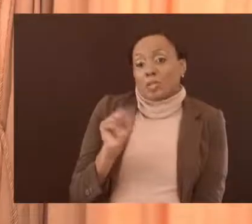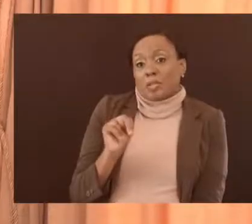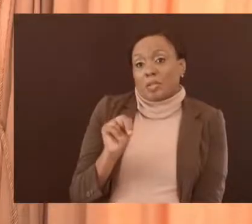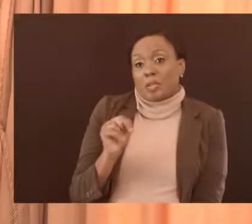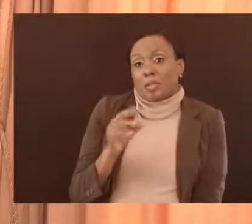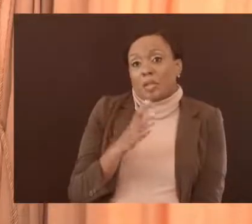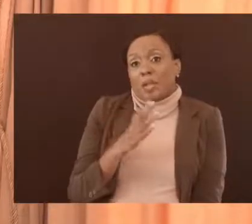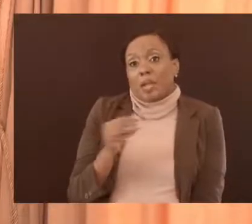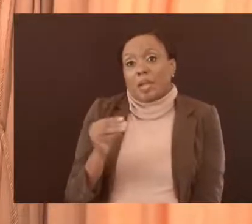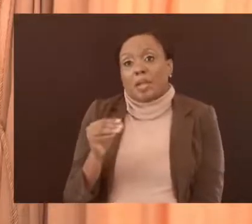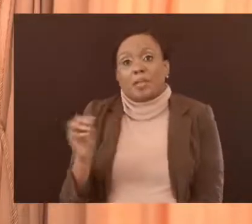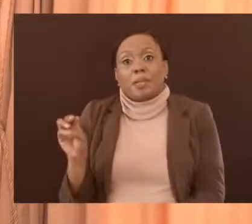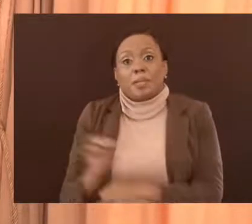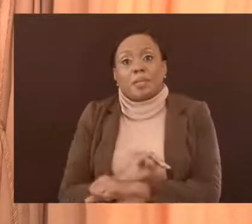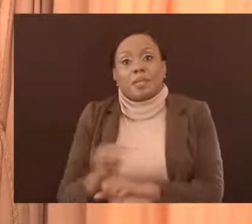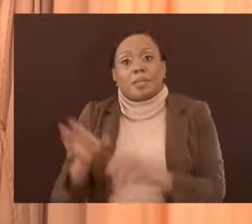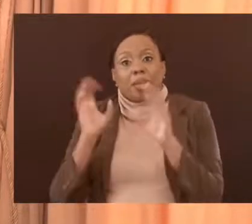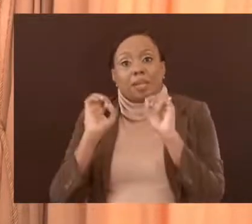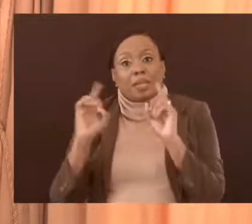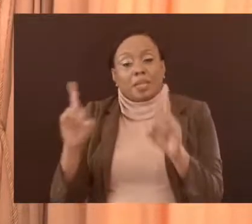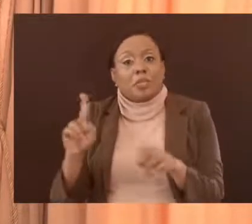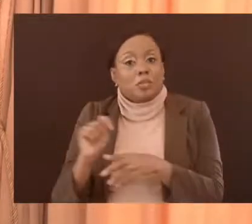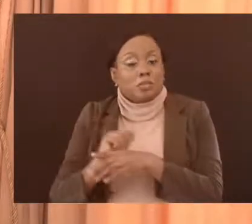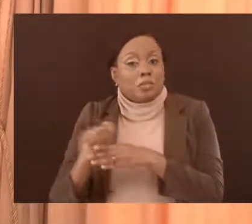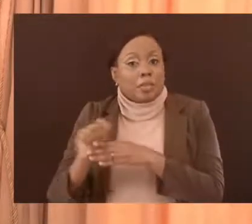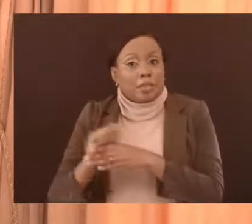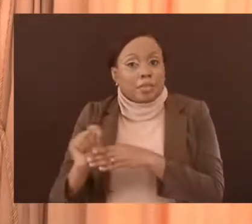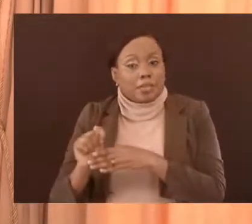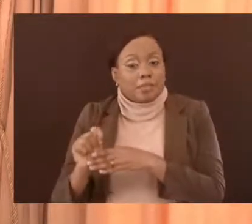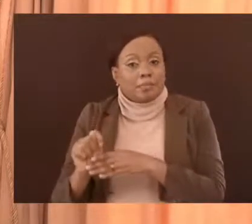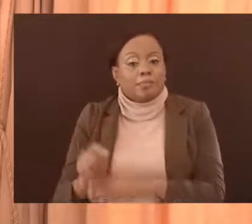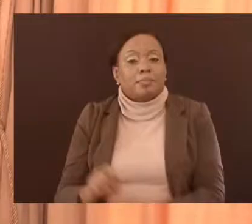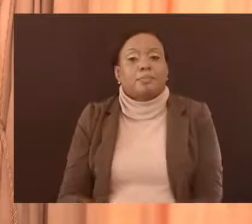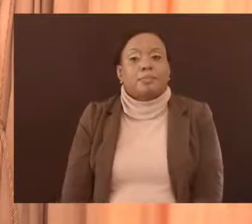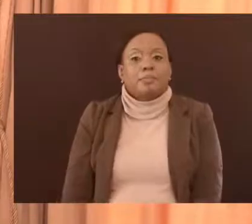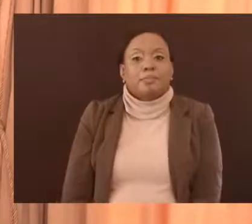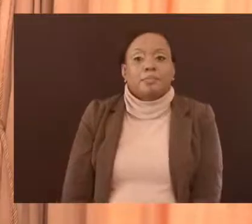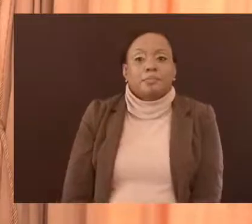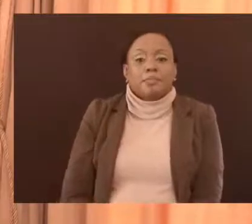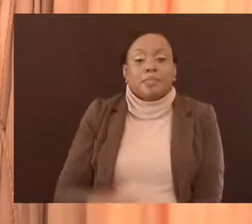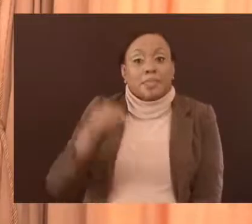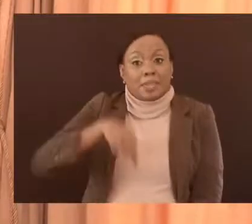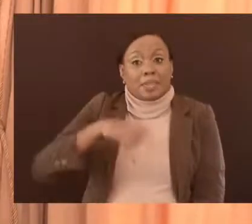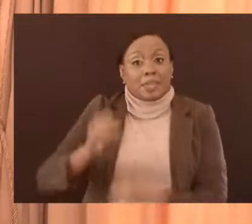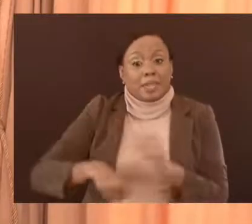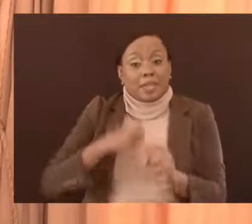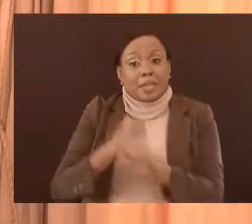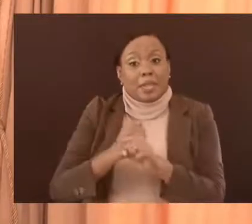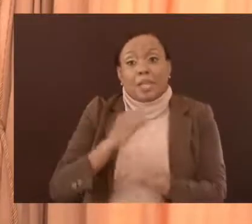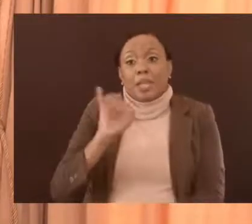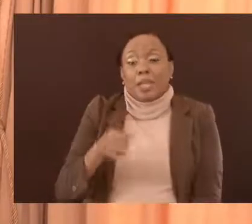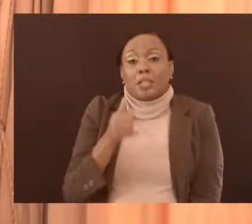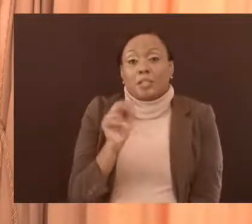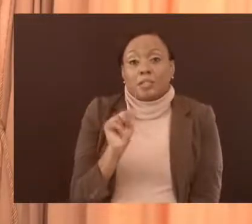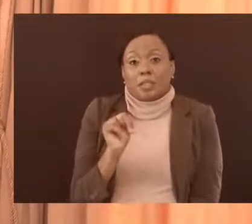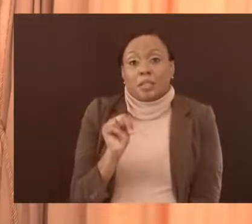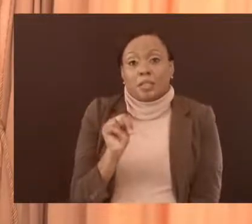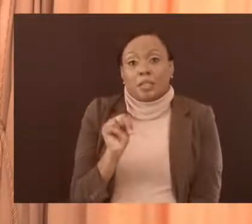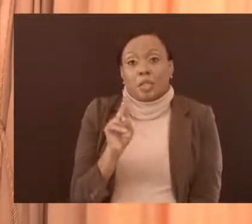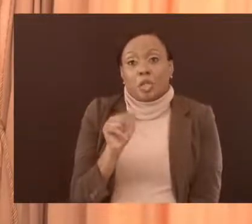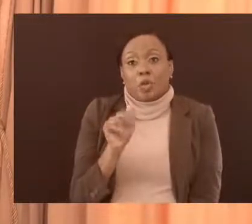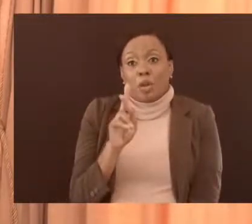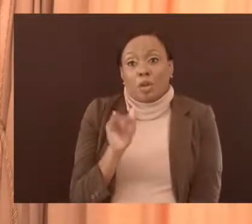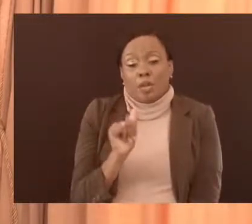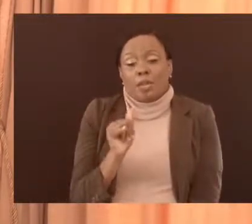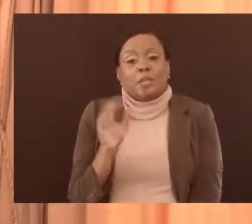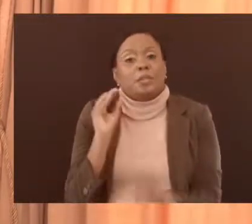of Education, Technological and Vocational Training. From January this year, teachers have been accessing